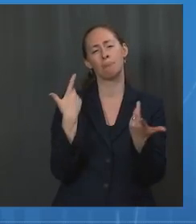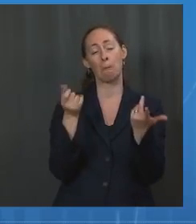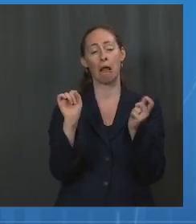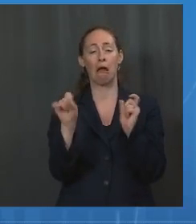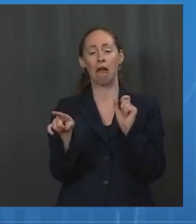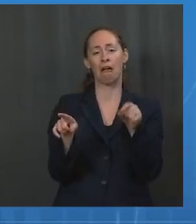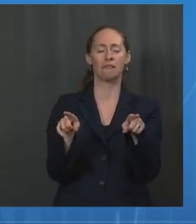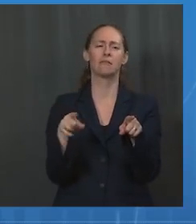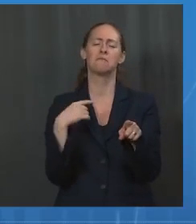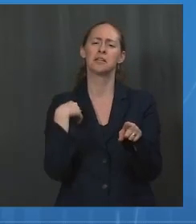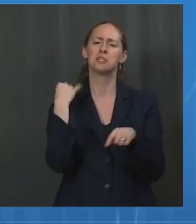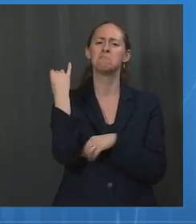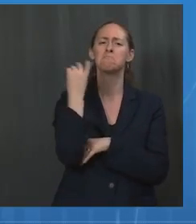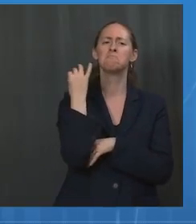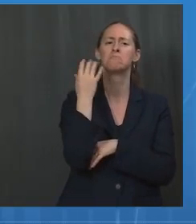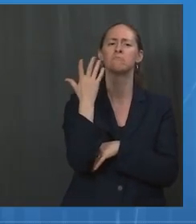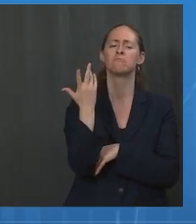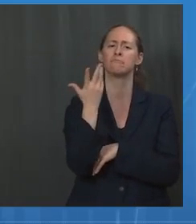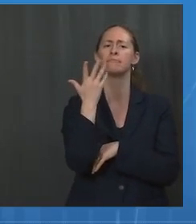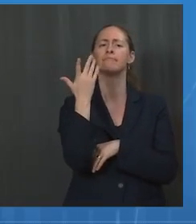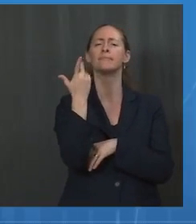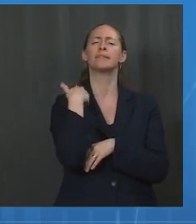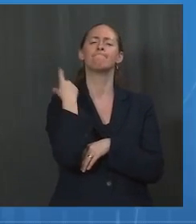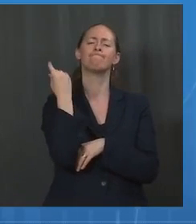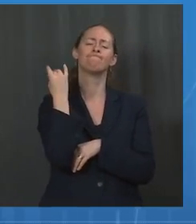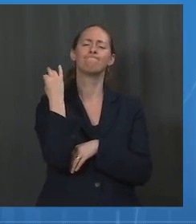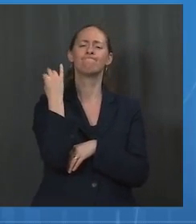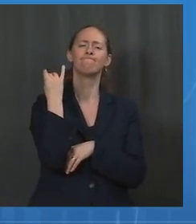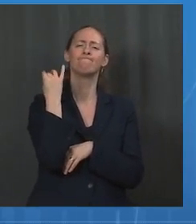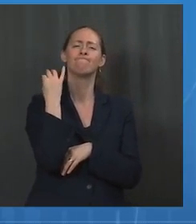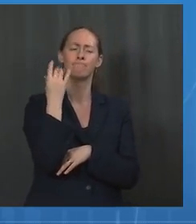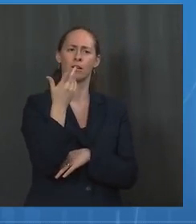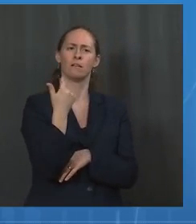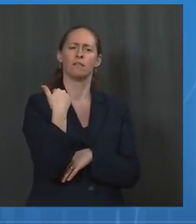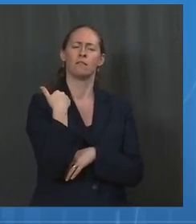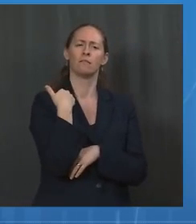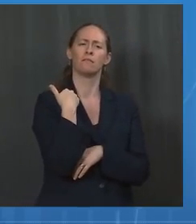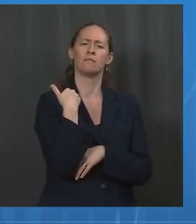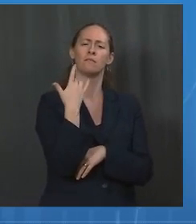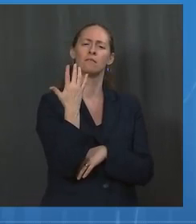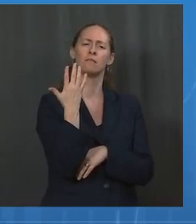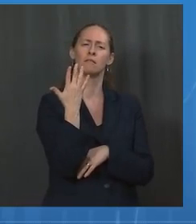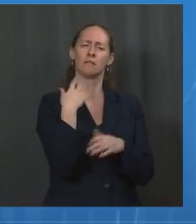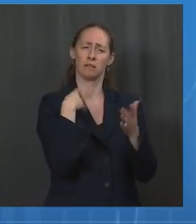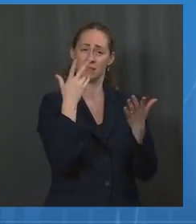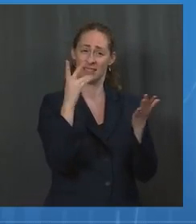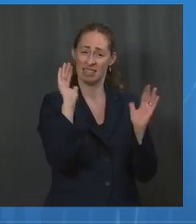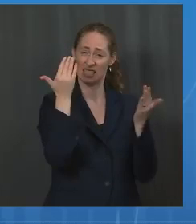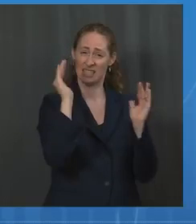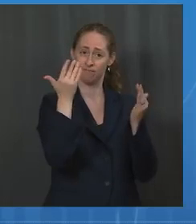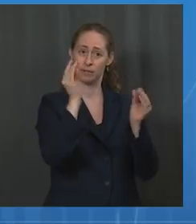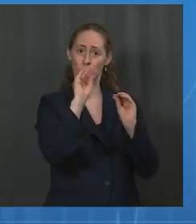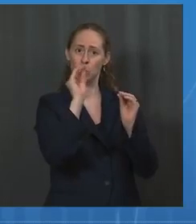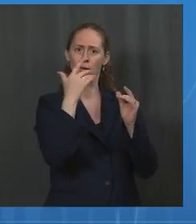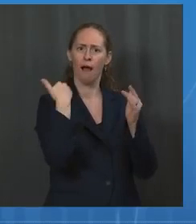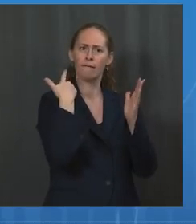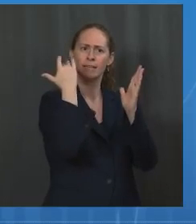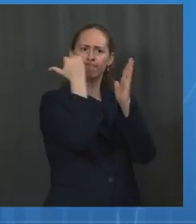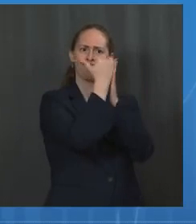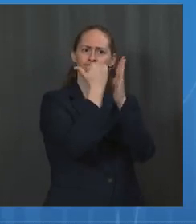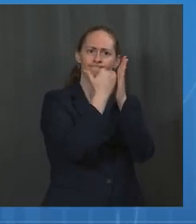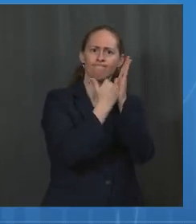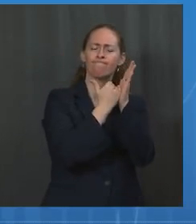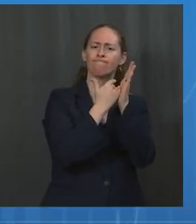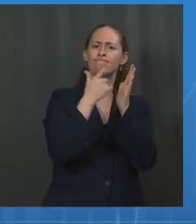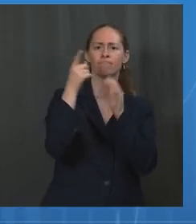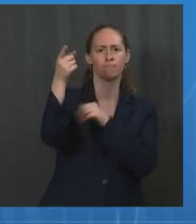half question being, I'm assuming that you still haven't received any guidance from the Justice Department on whether or